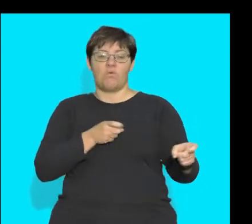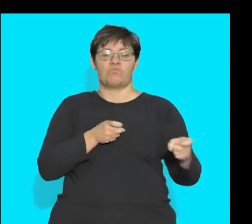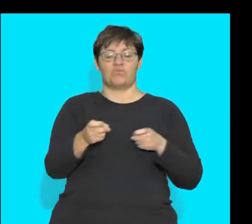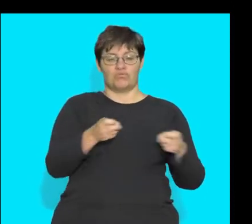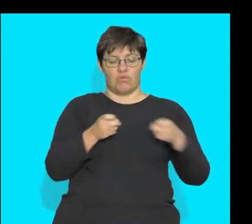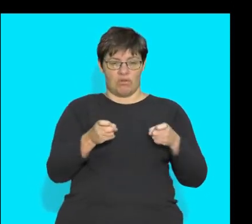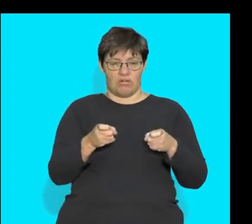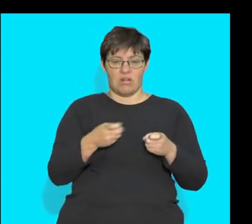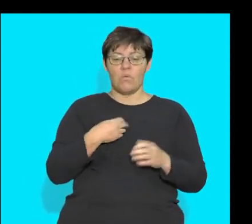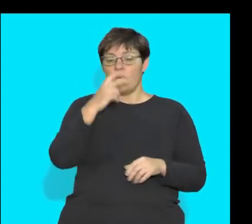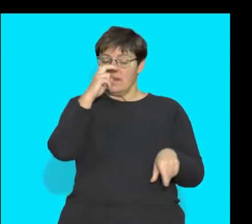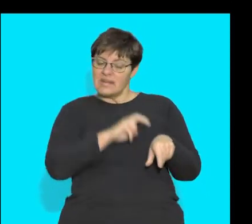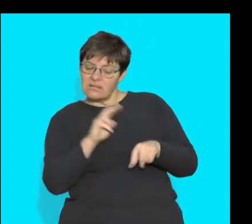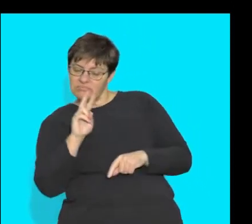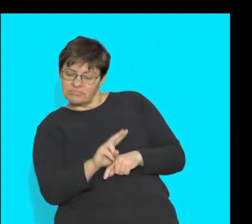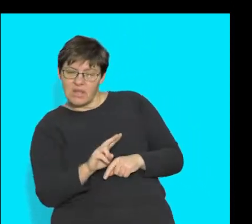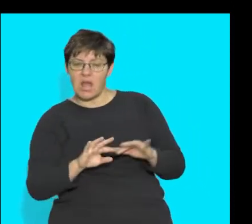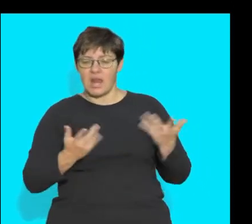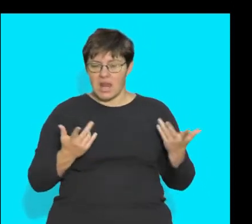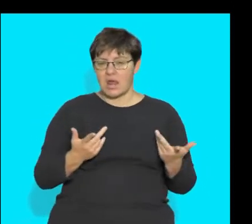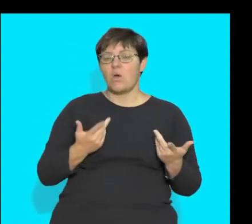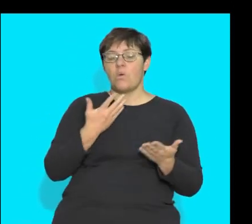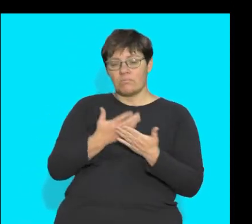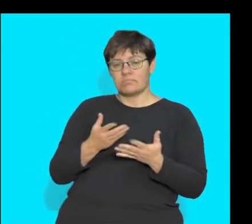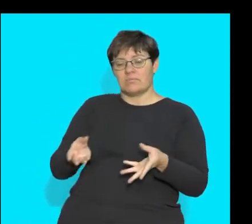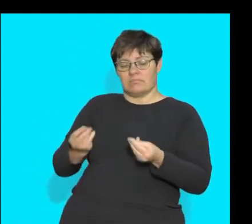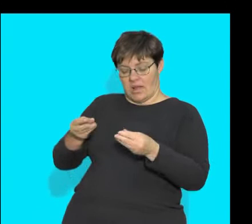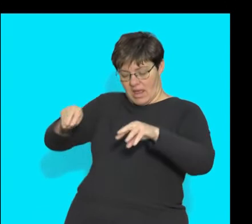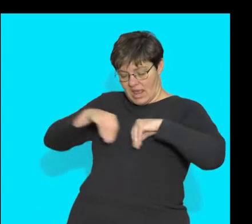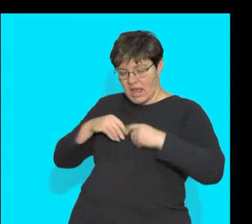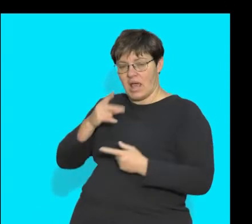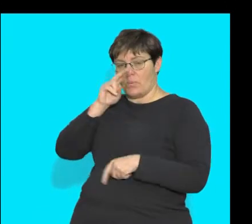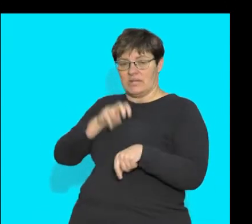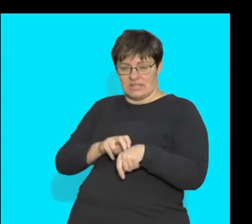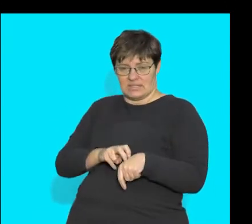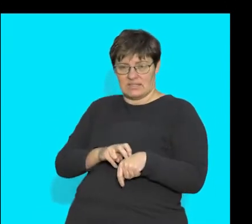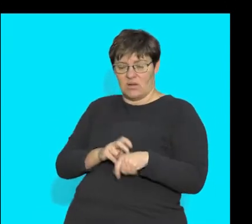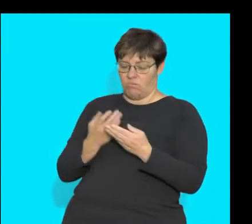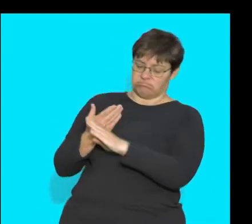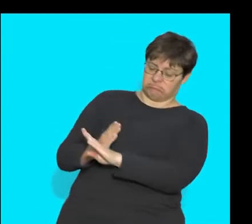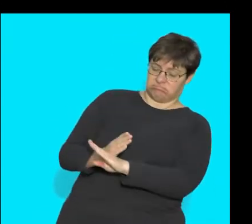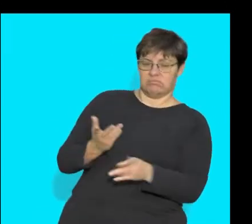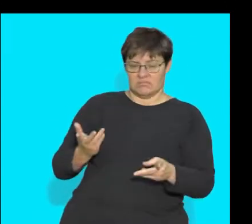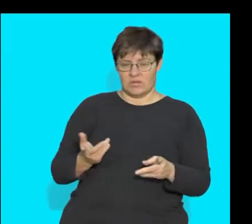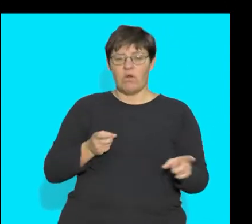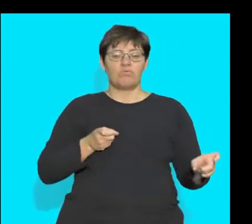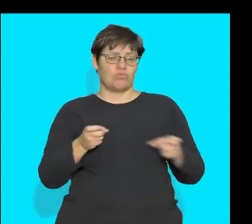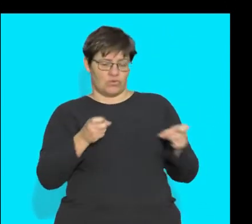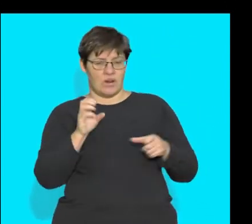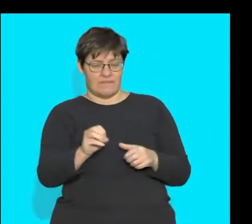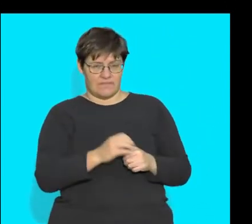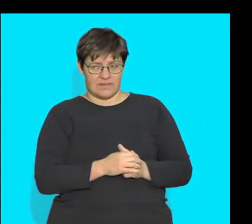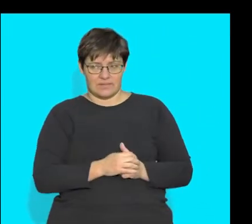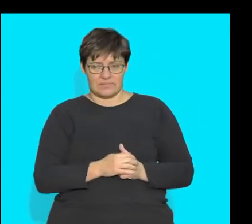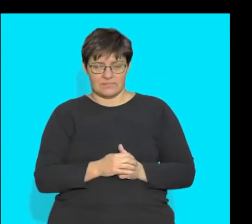control what we need to look at and what we need to. So what comes in, what comes out, we can have